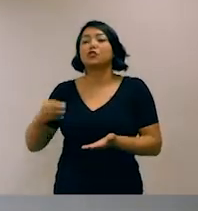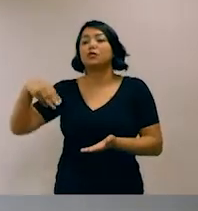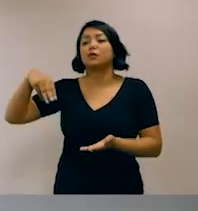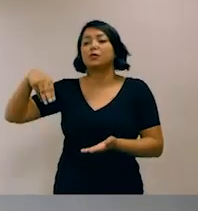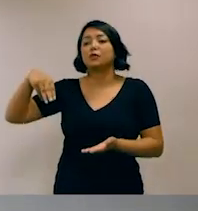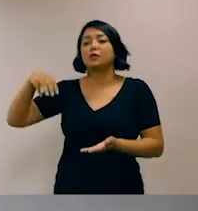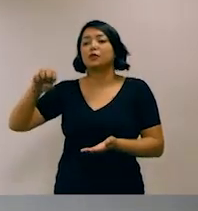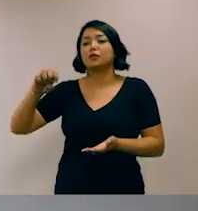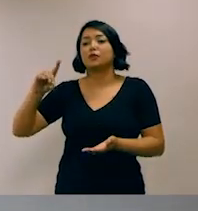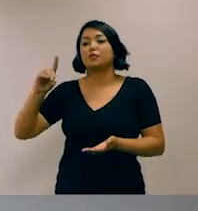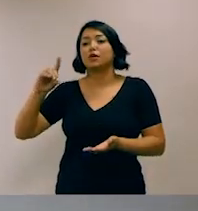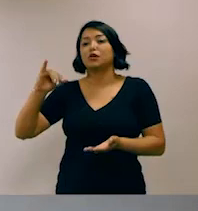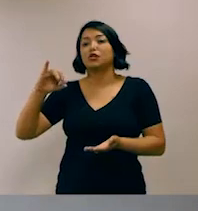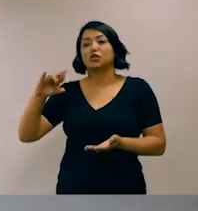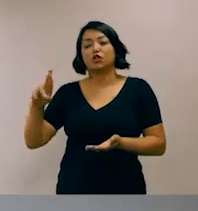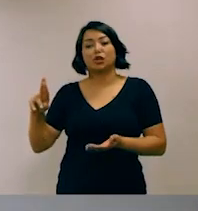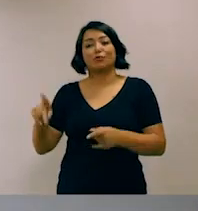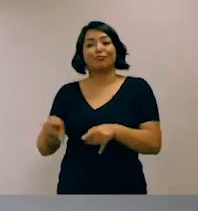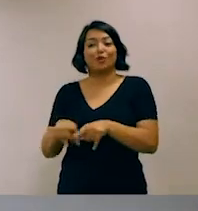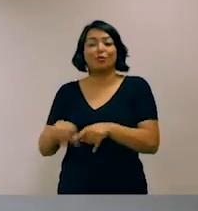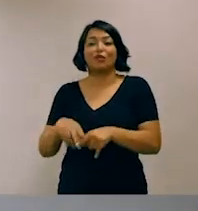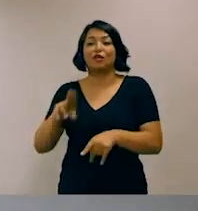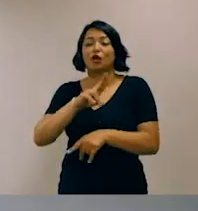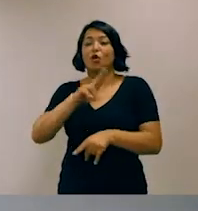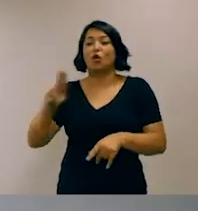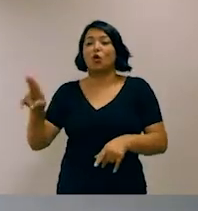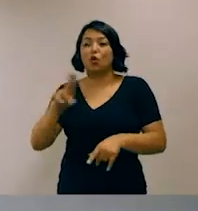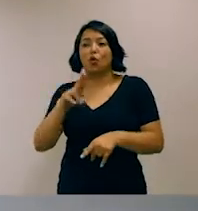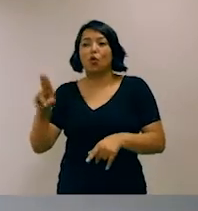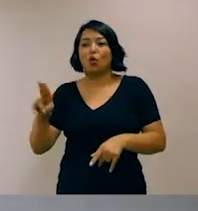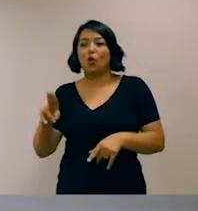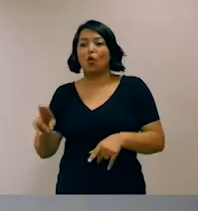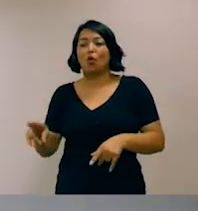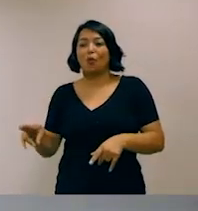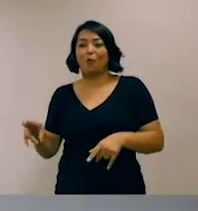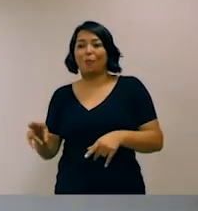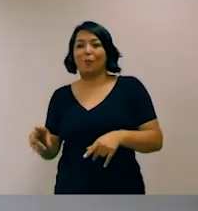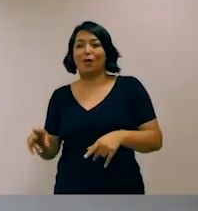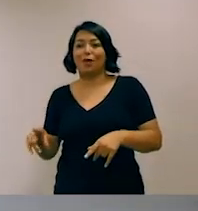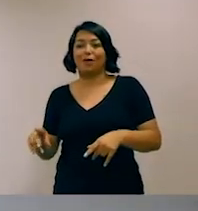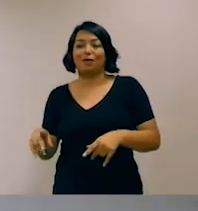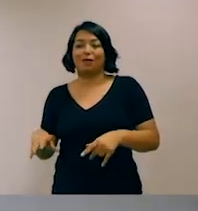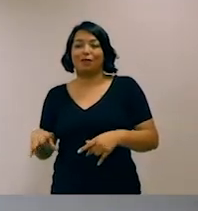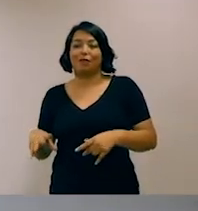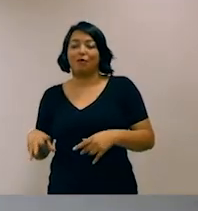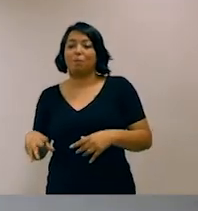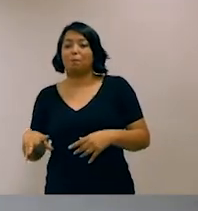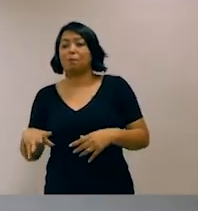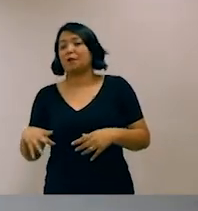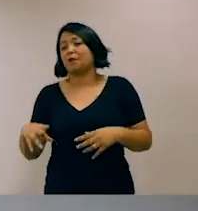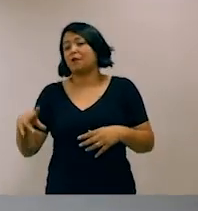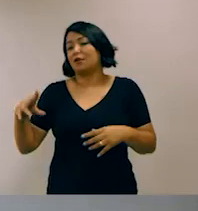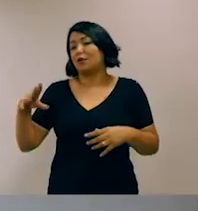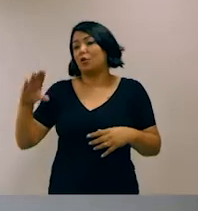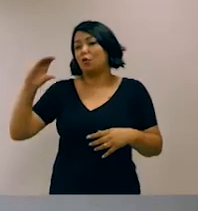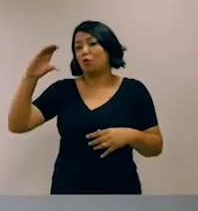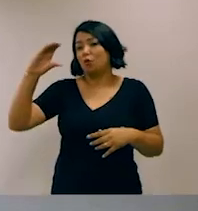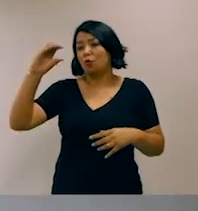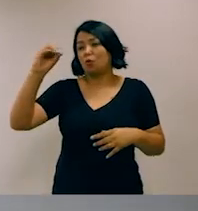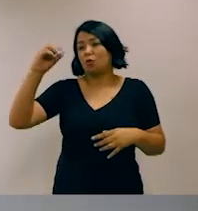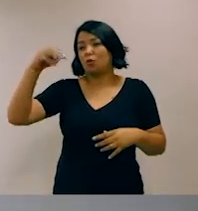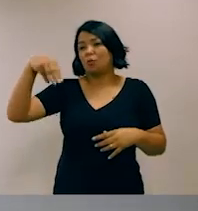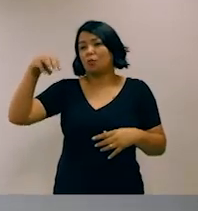another complicator. You're going to have the commercial names of the products. In the description of the bidding processes, the text